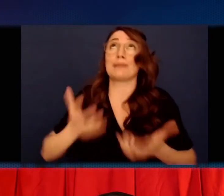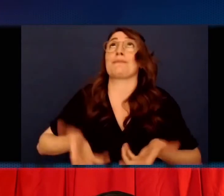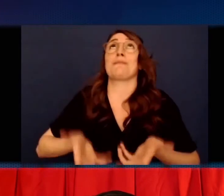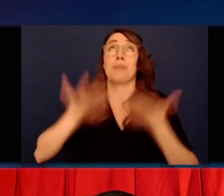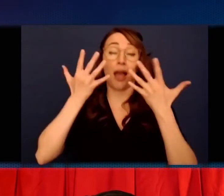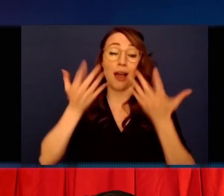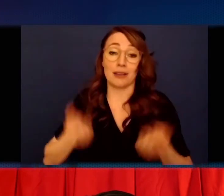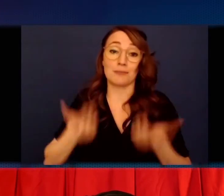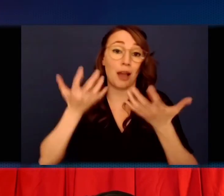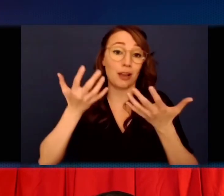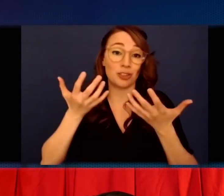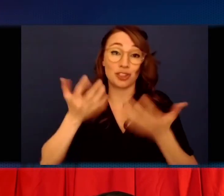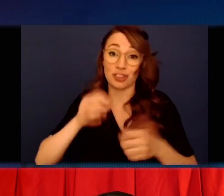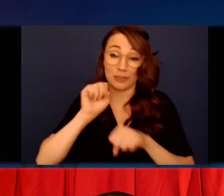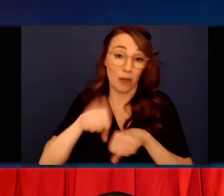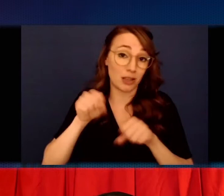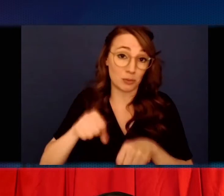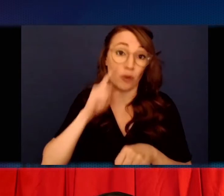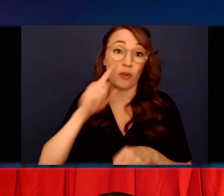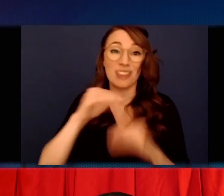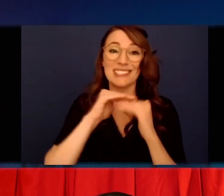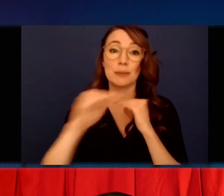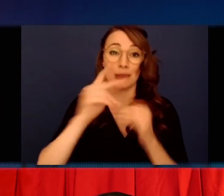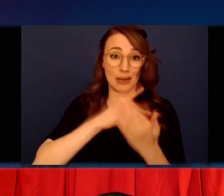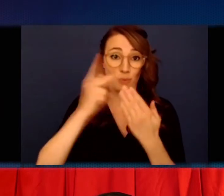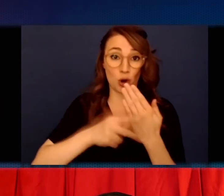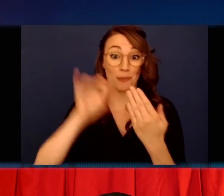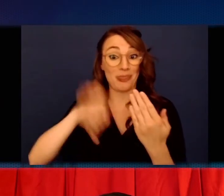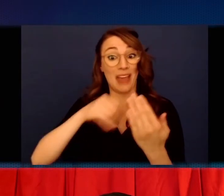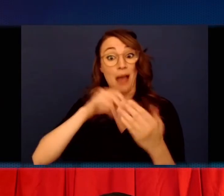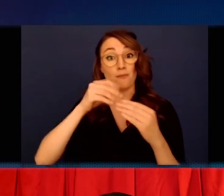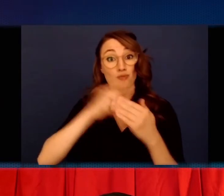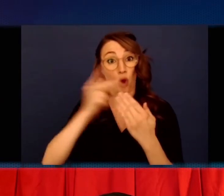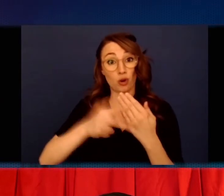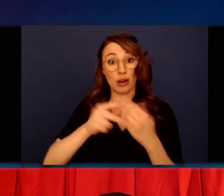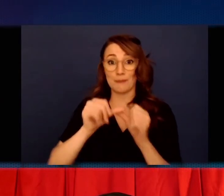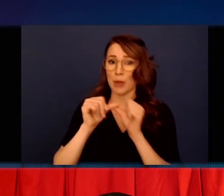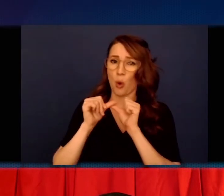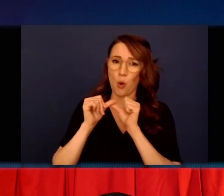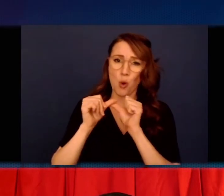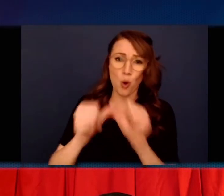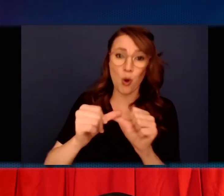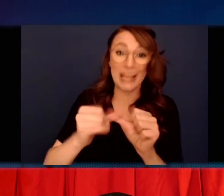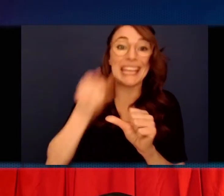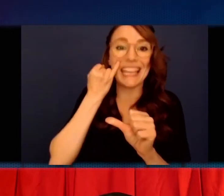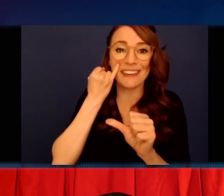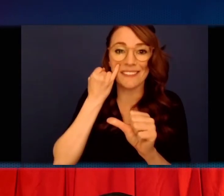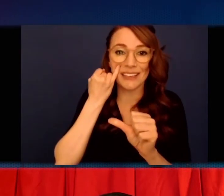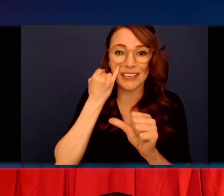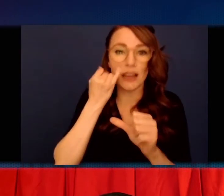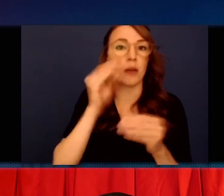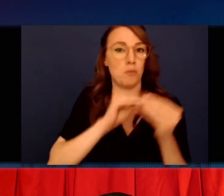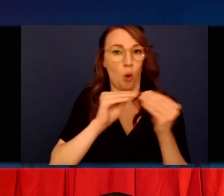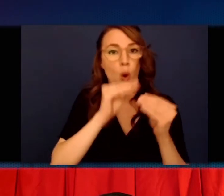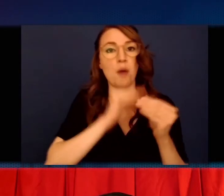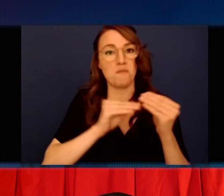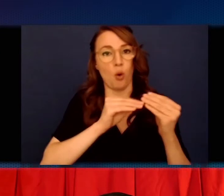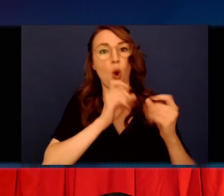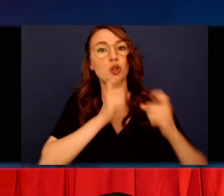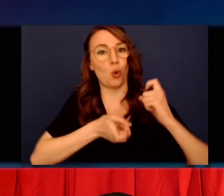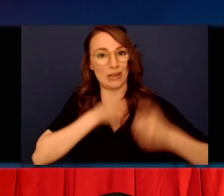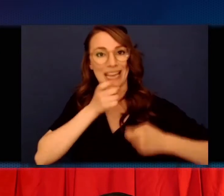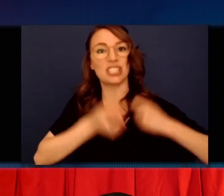Financial Stability of the program. That program is only as viable as the funding we receive to support it. So that's a great